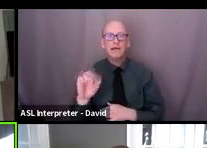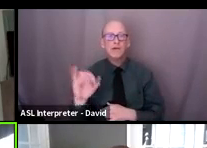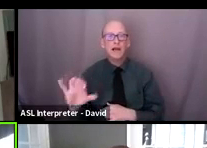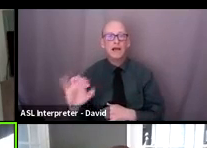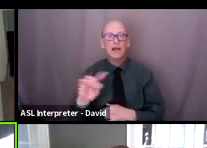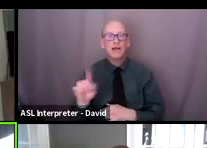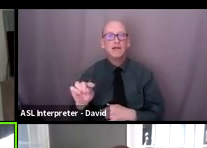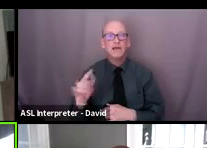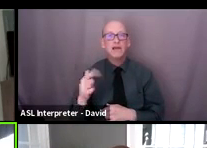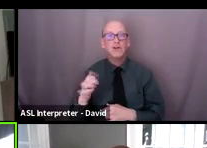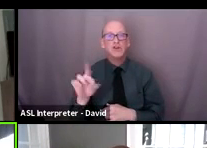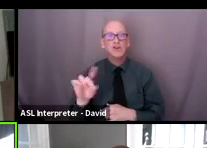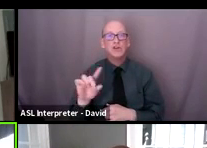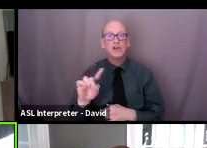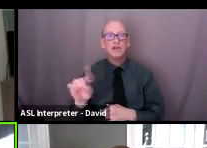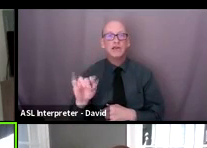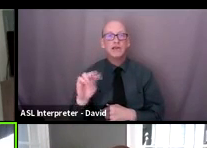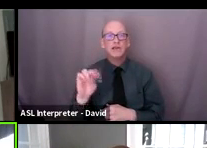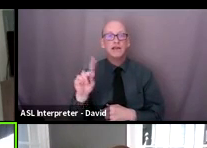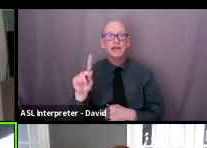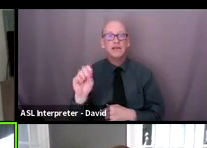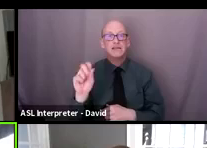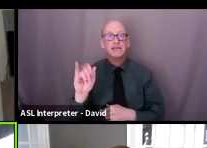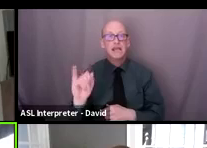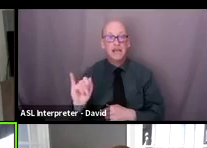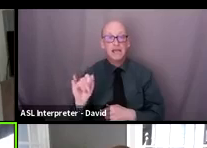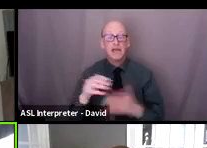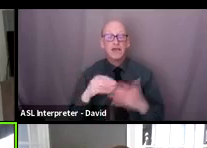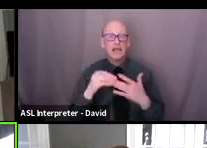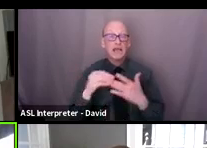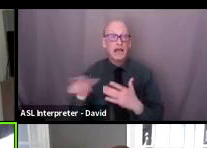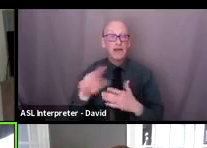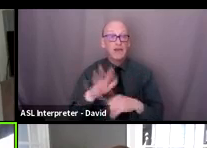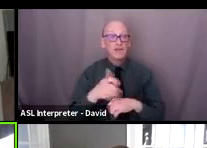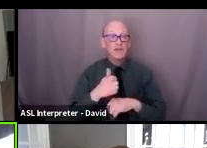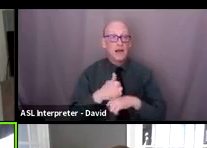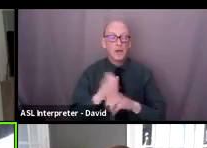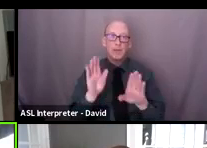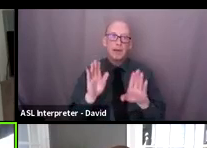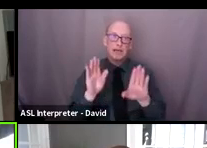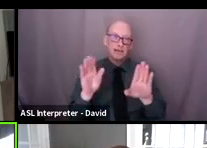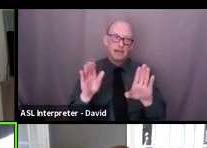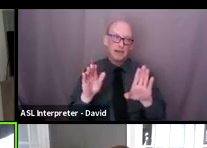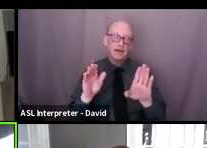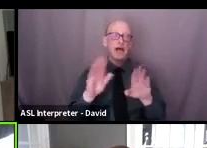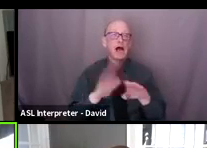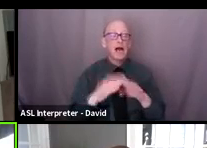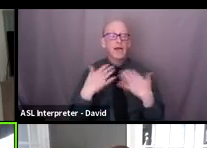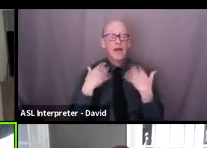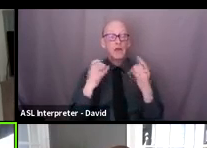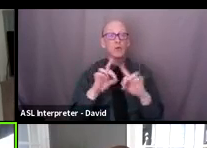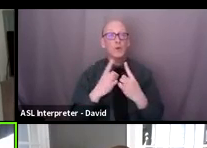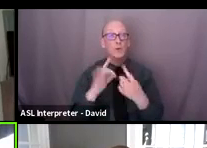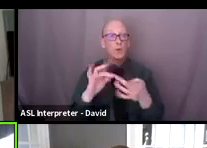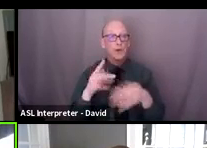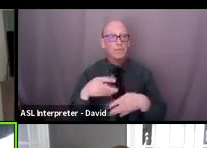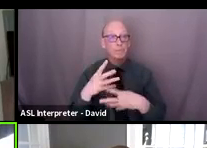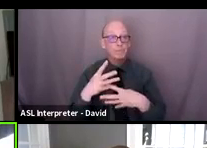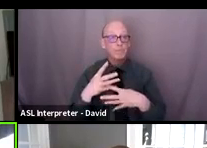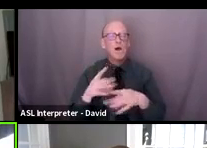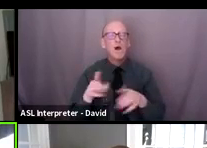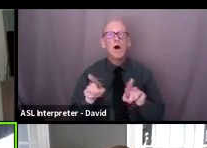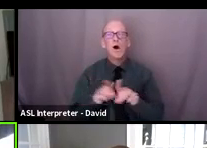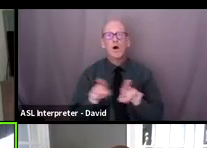Director, the guide that they have put together is amazing. It's on the Health Department website. Will also be on the